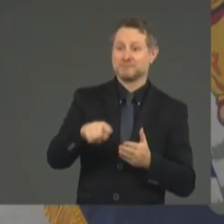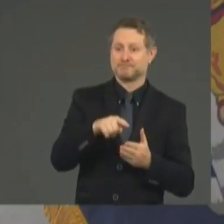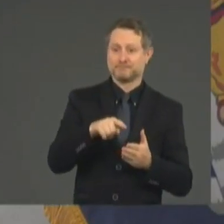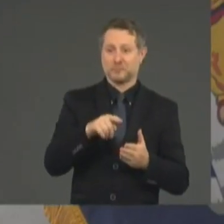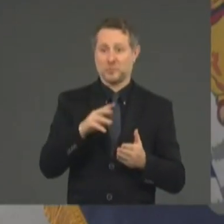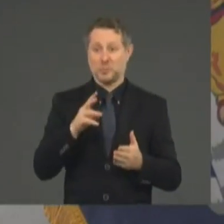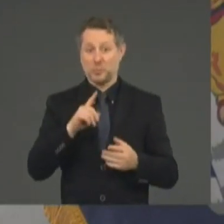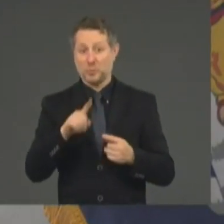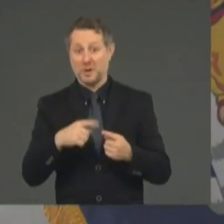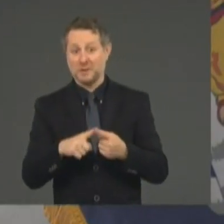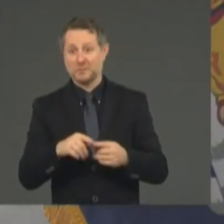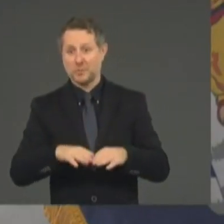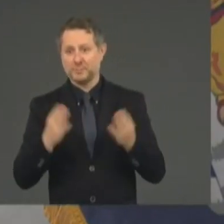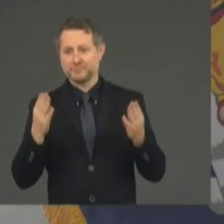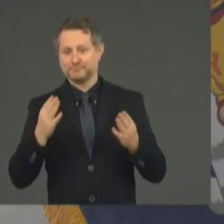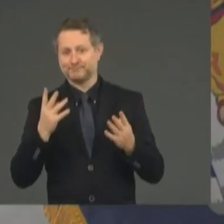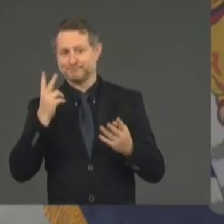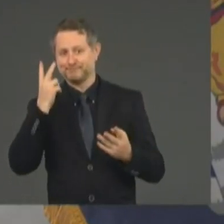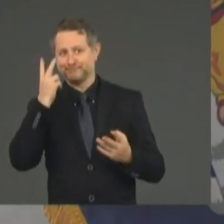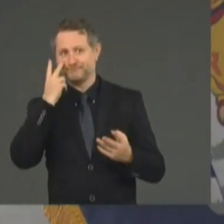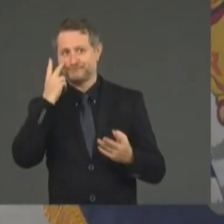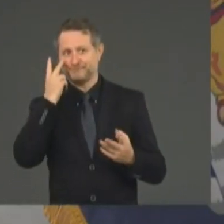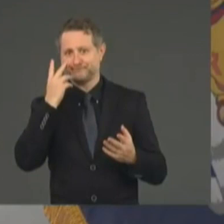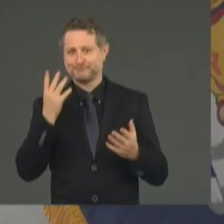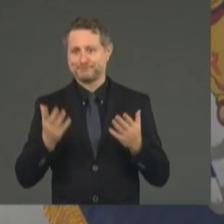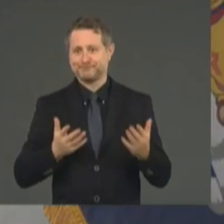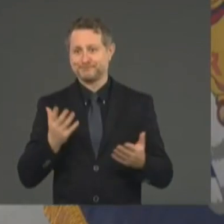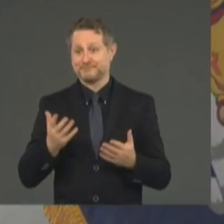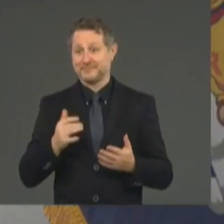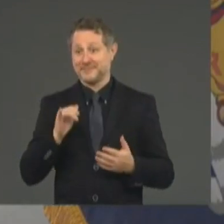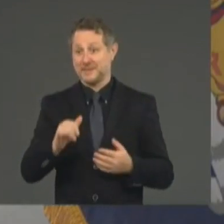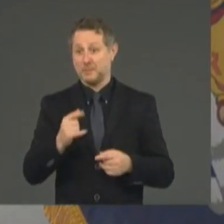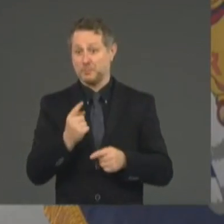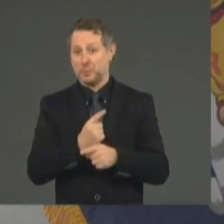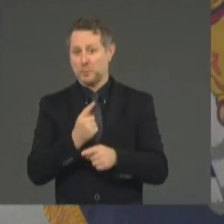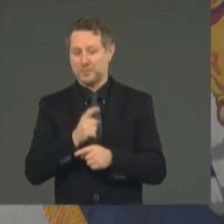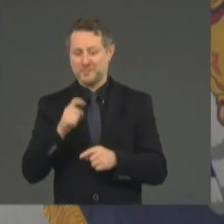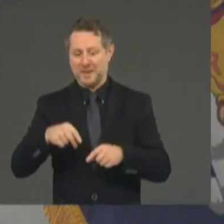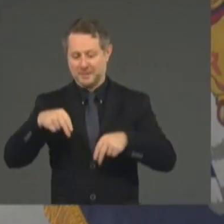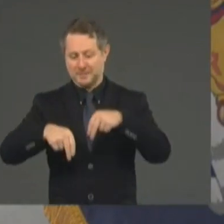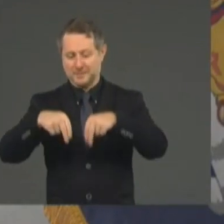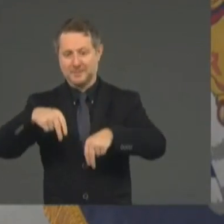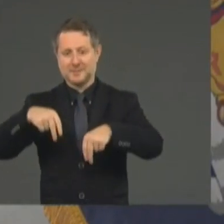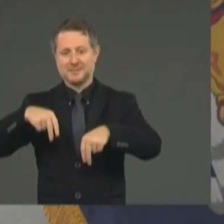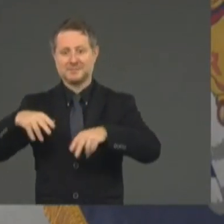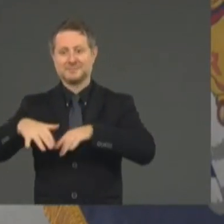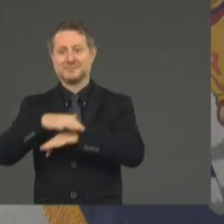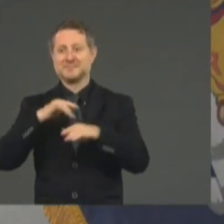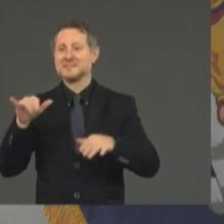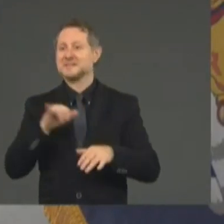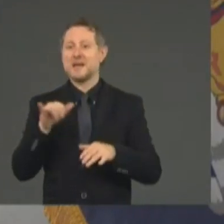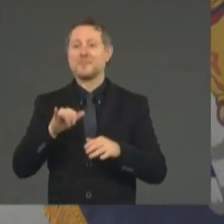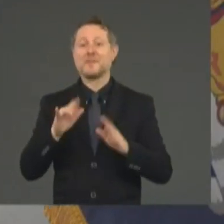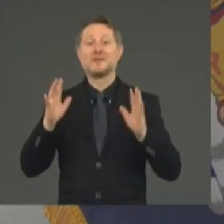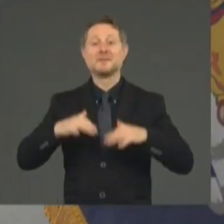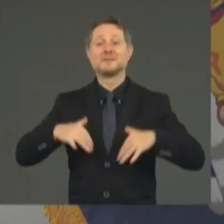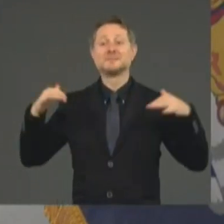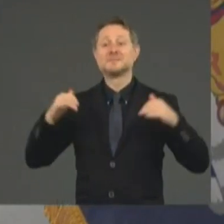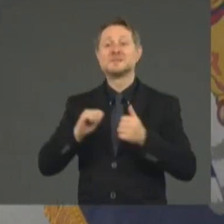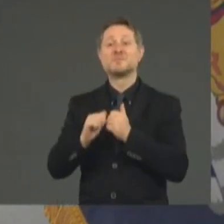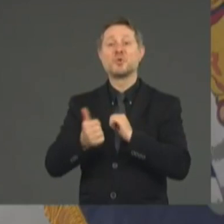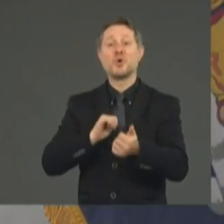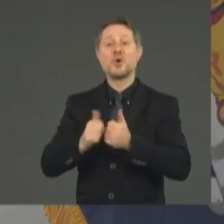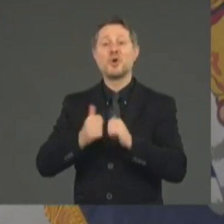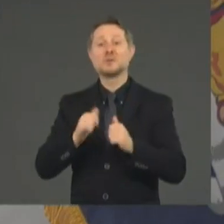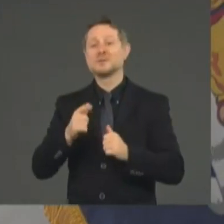of when can you do jam-packed? When can you do a jam-packed stadium, a jam-packed restaurant, a jam-packed